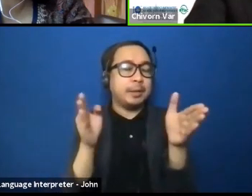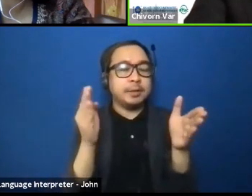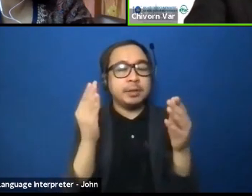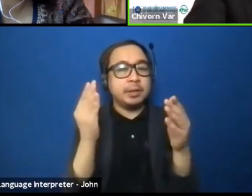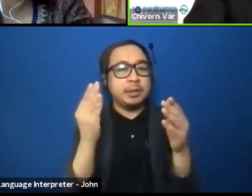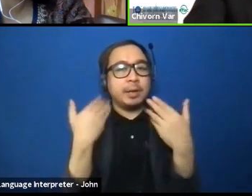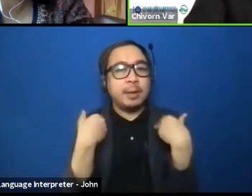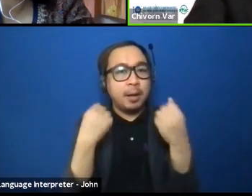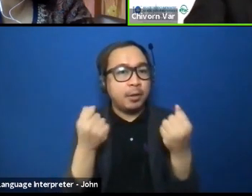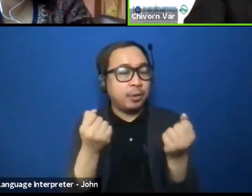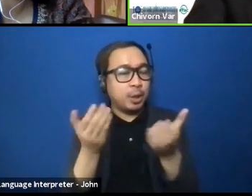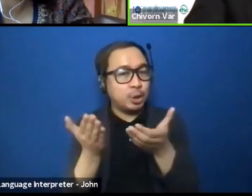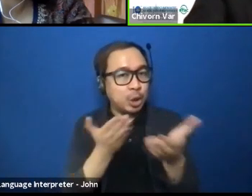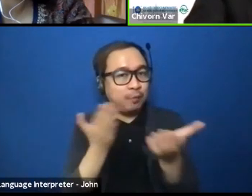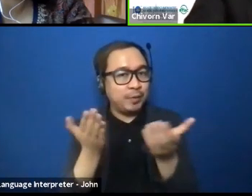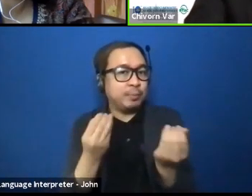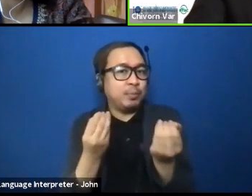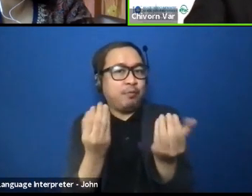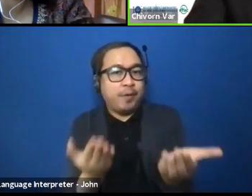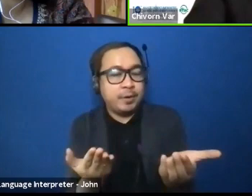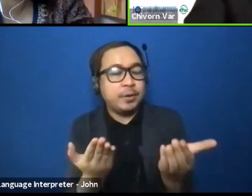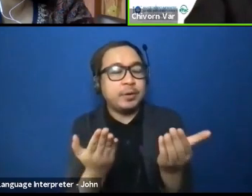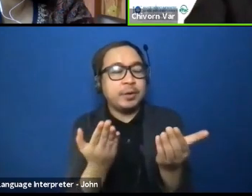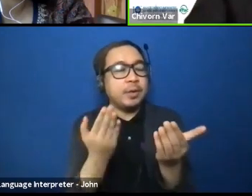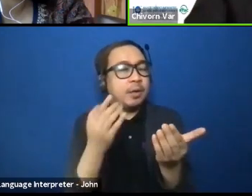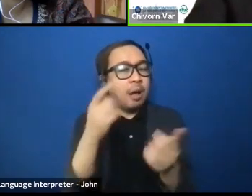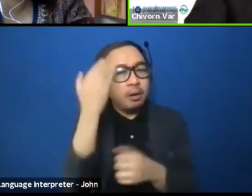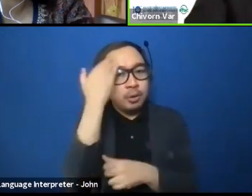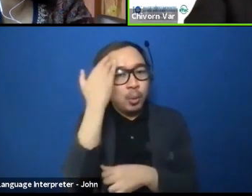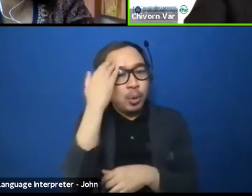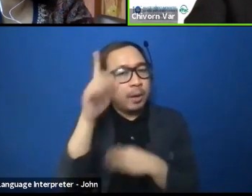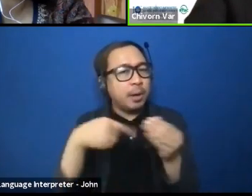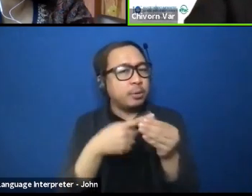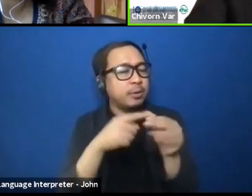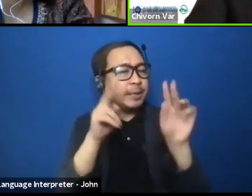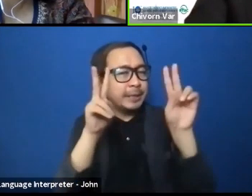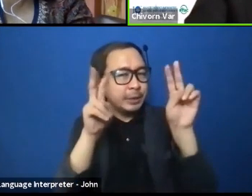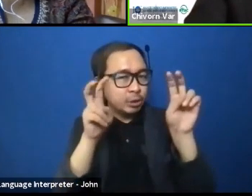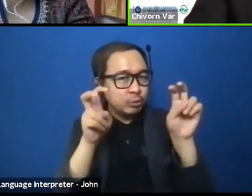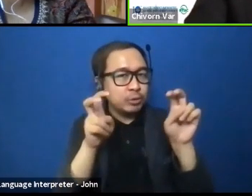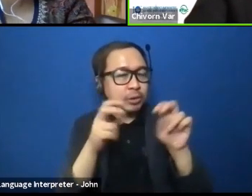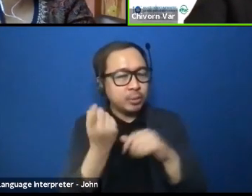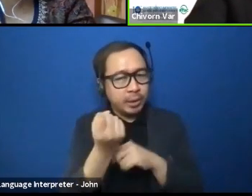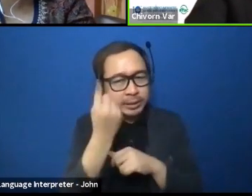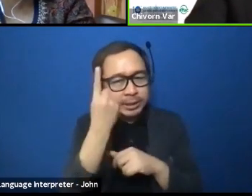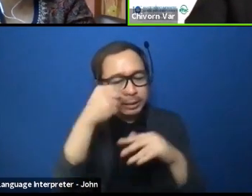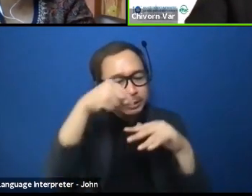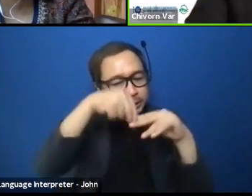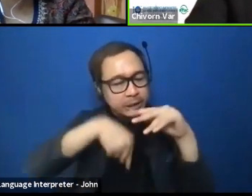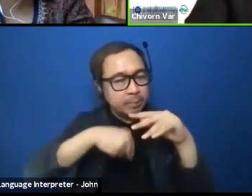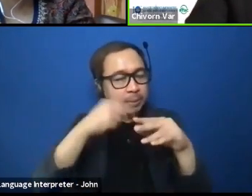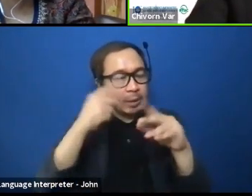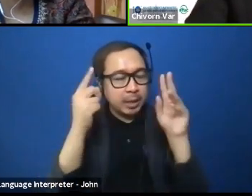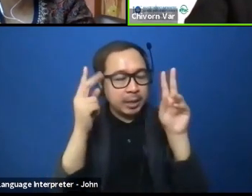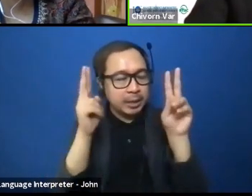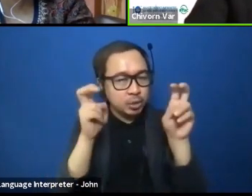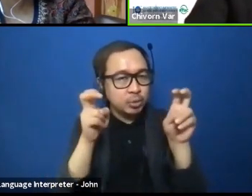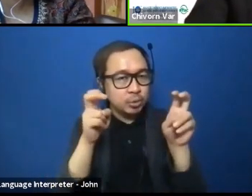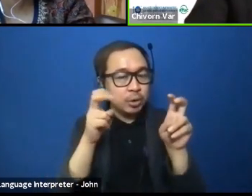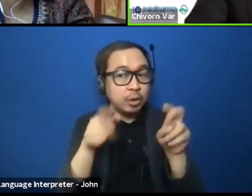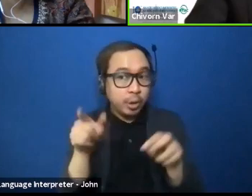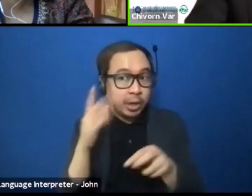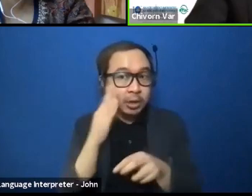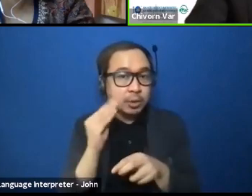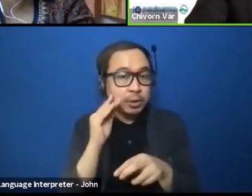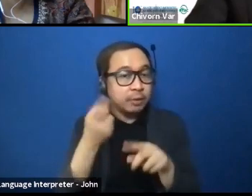provider aware of the issue, understand the issue faced by the LGBTI communities,